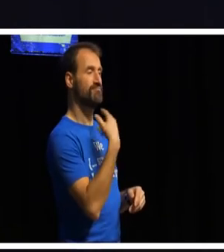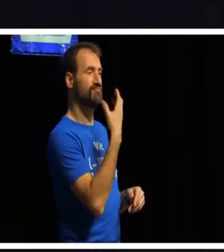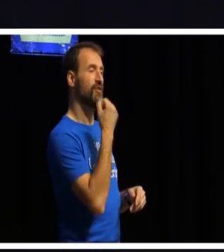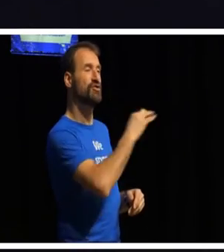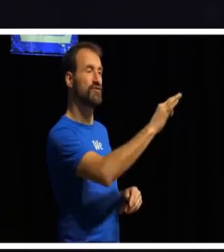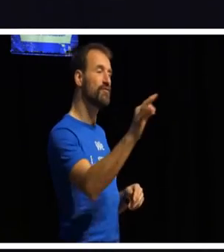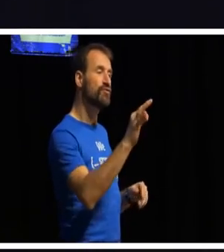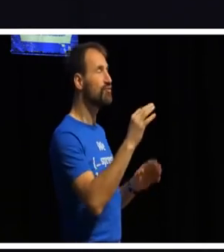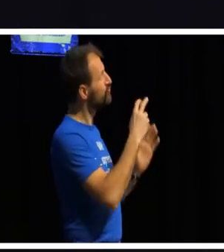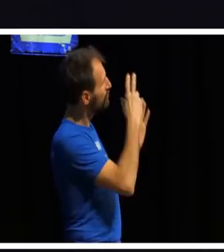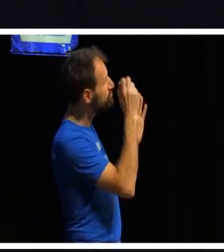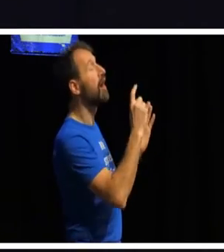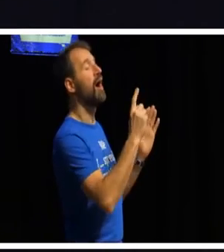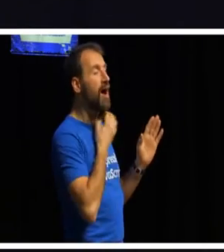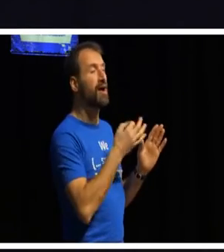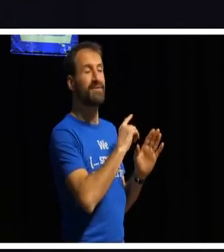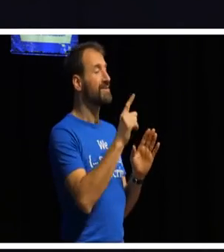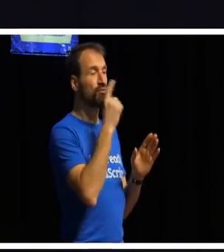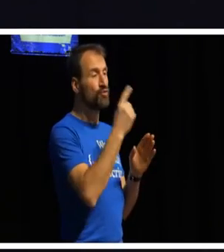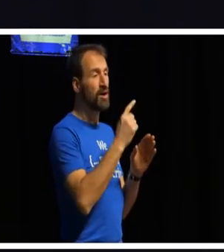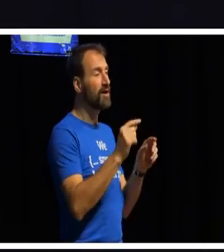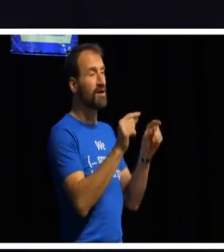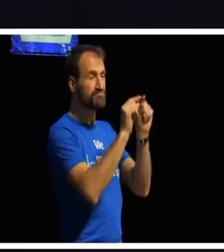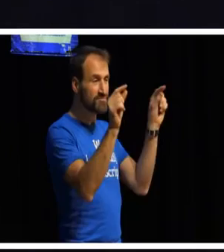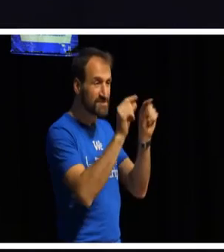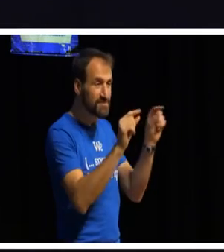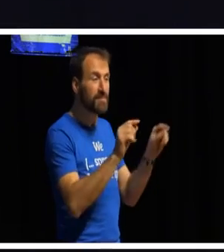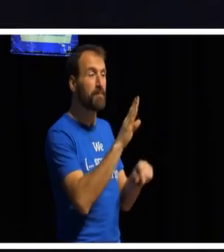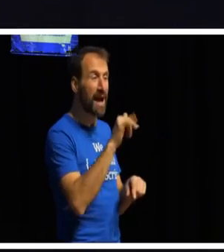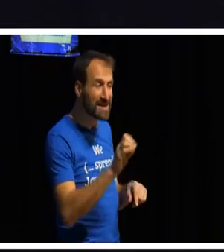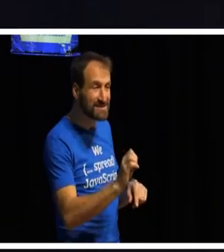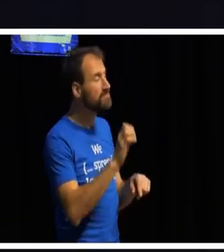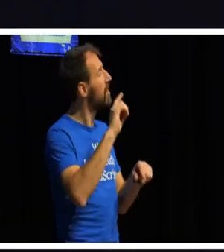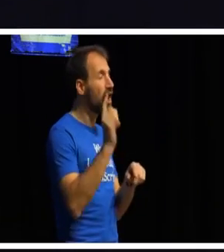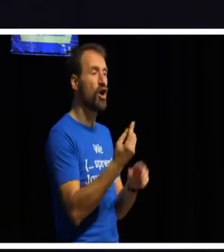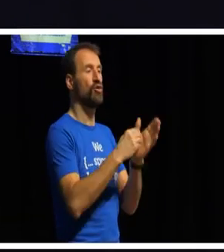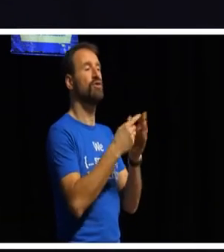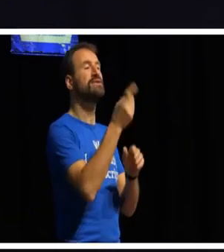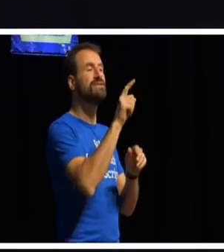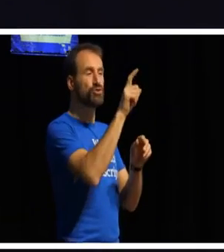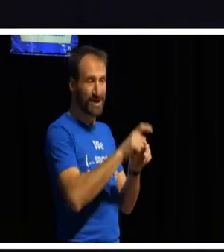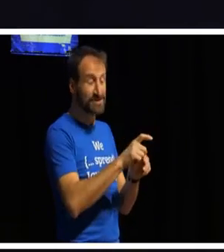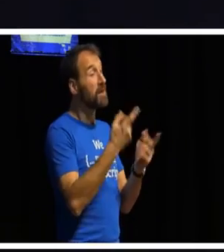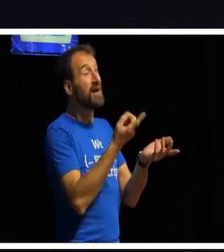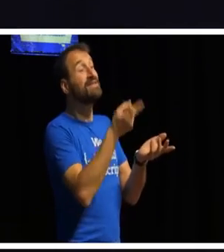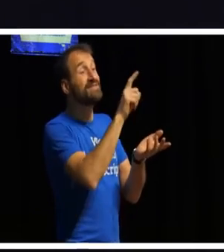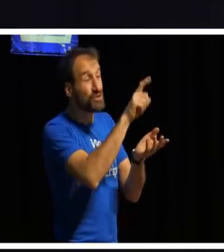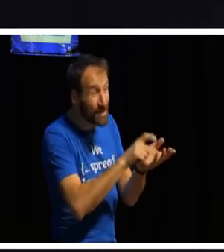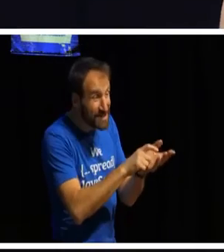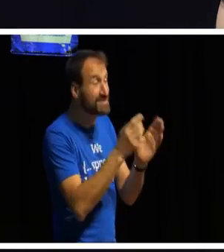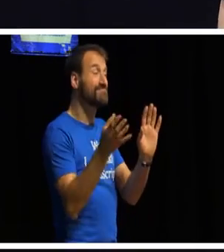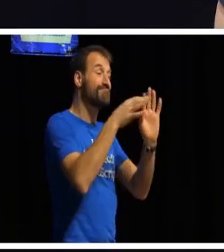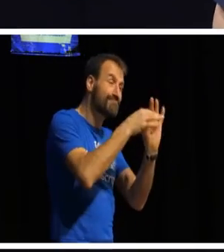into a string. So yeah, now instead of bytes, we're logging strings. But having to